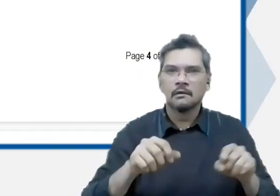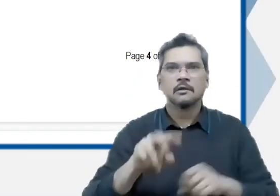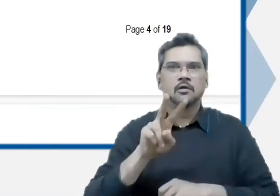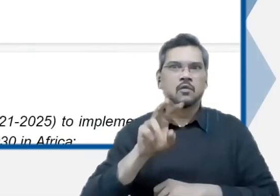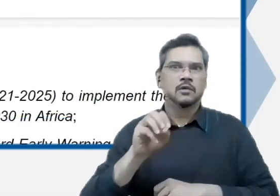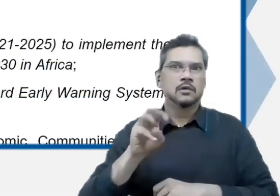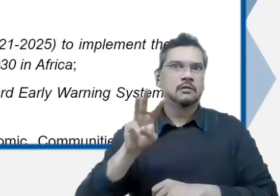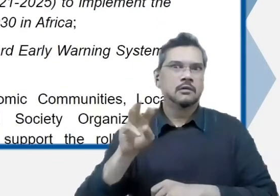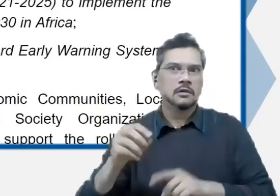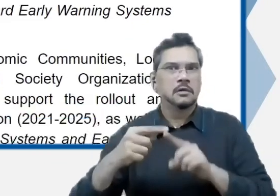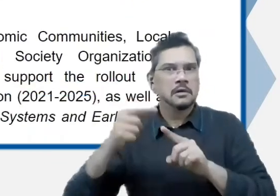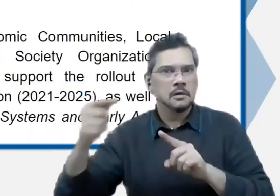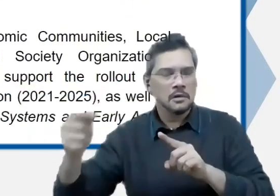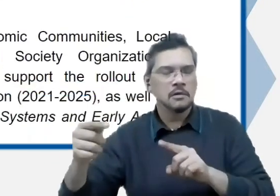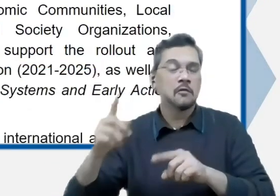want.